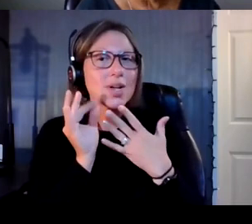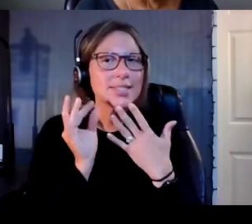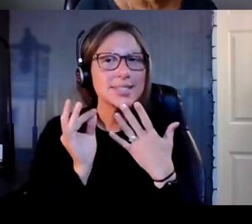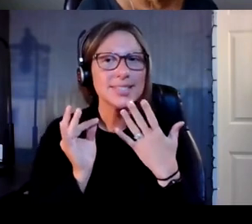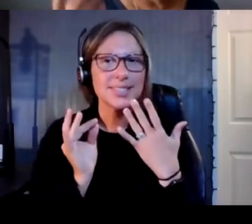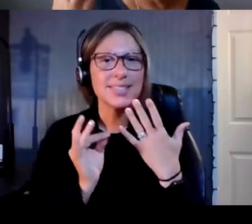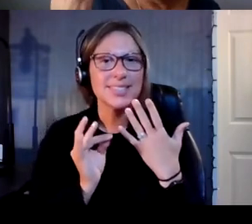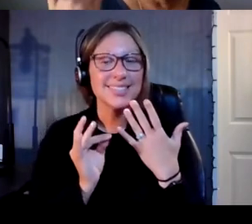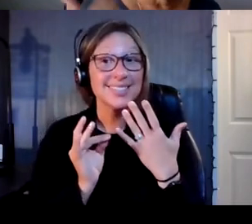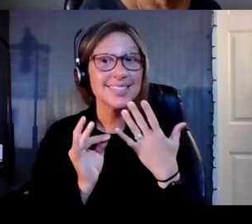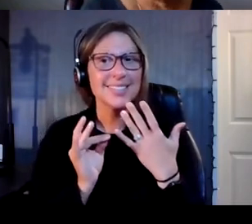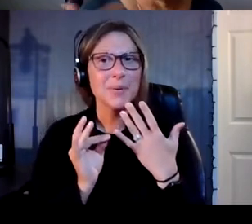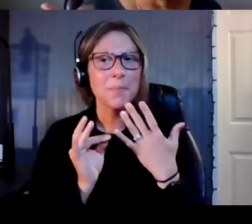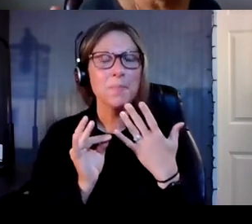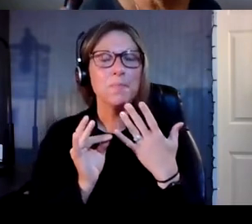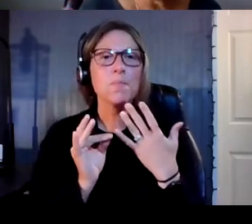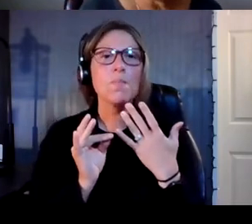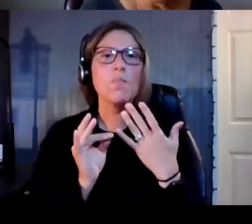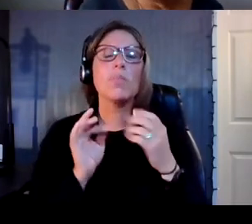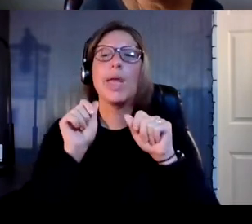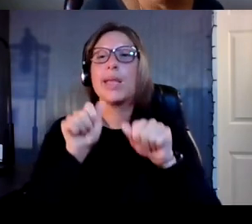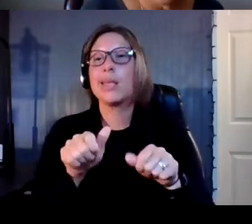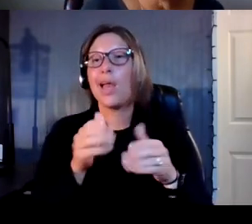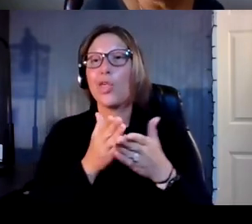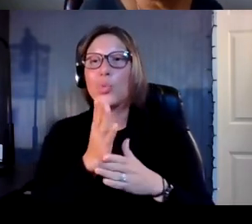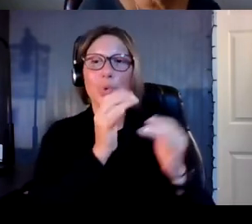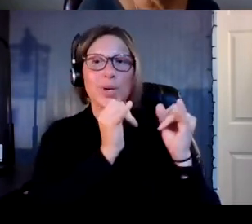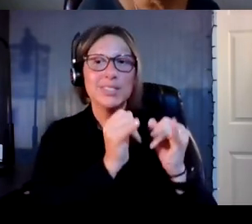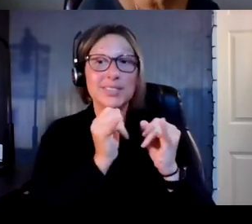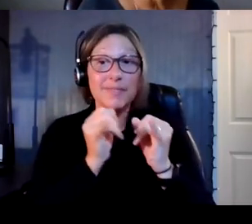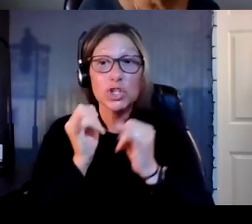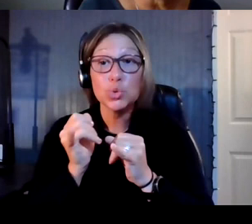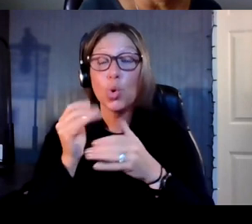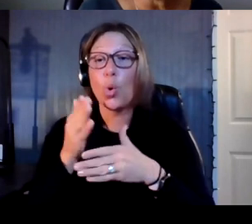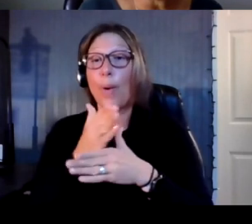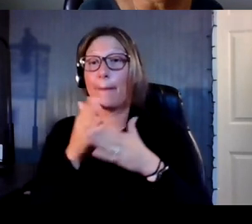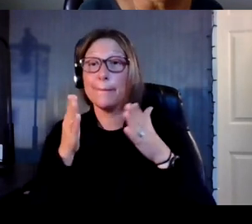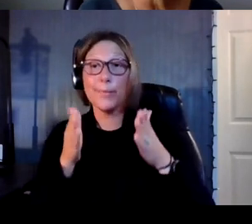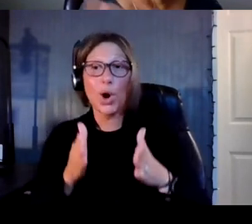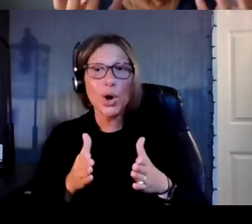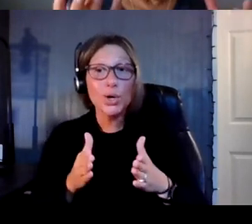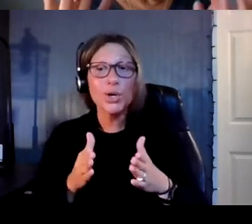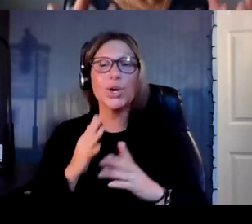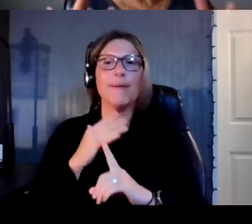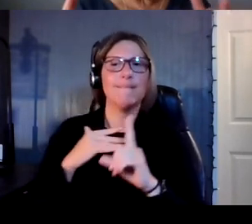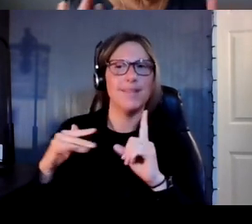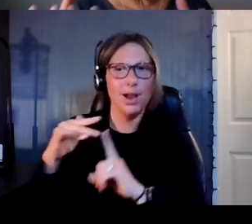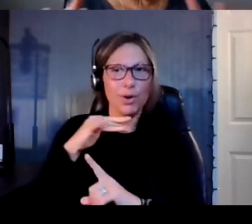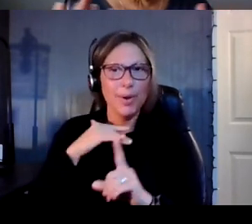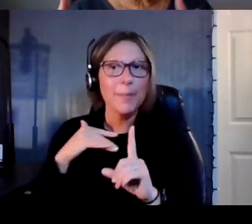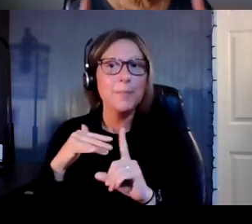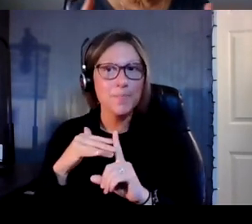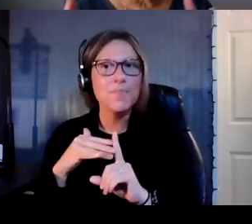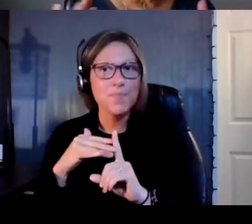And that can be done through the individual. You're going to have the partner involved and the environment. And we're going to start with